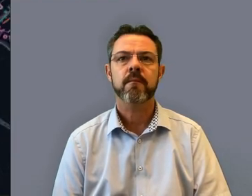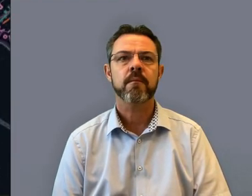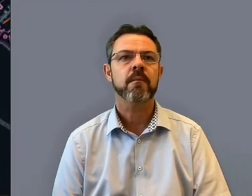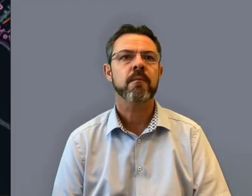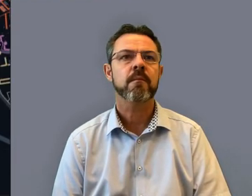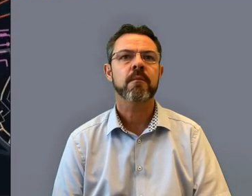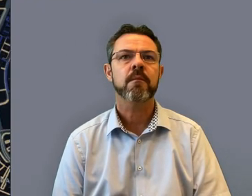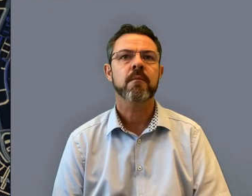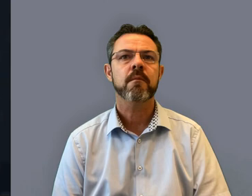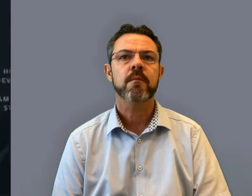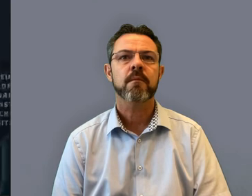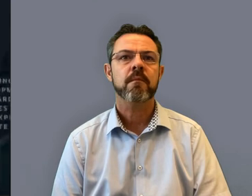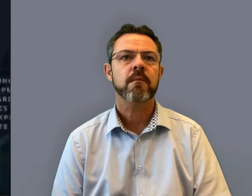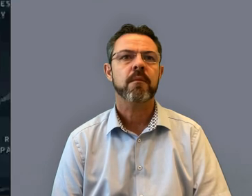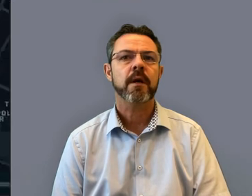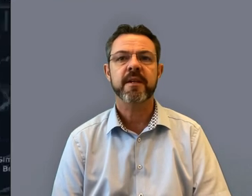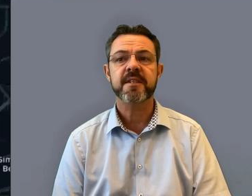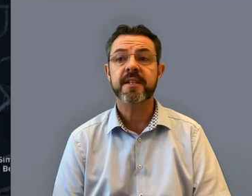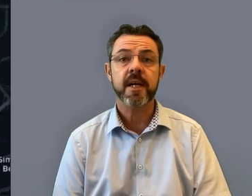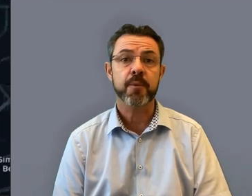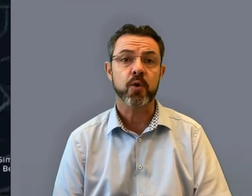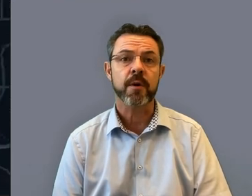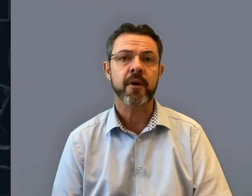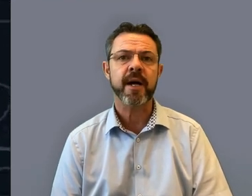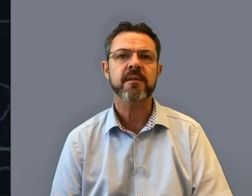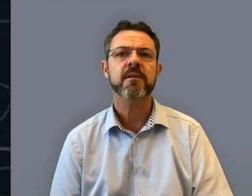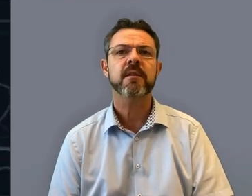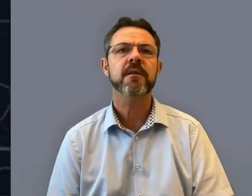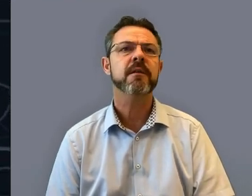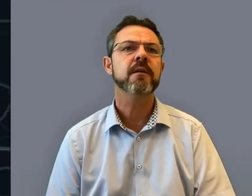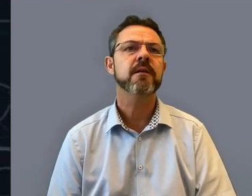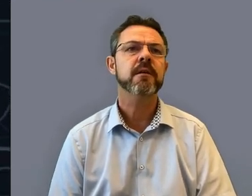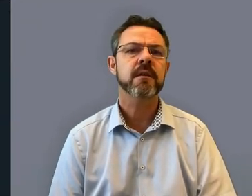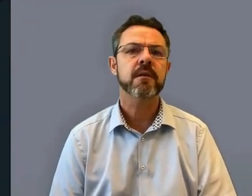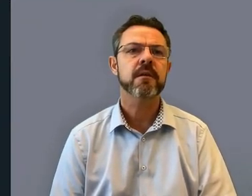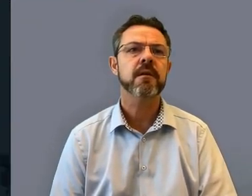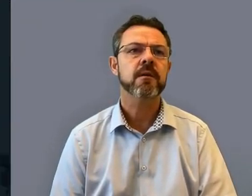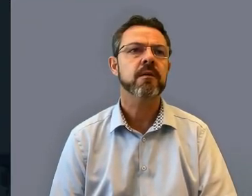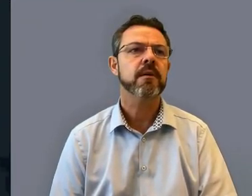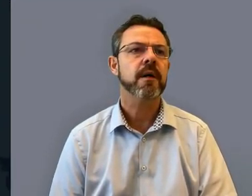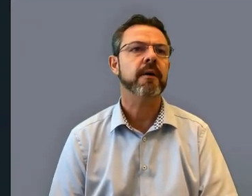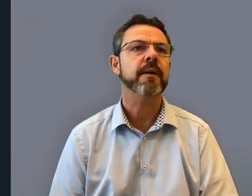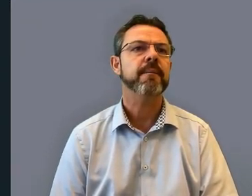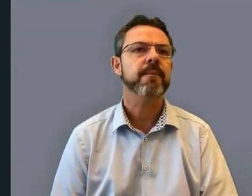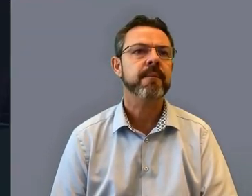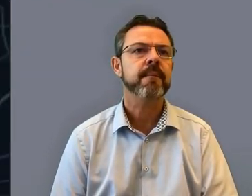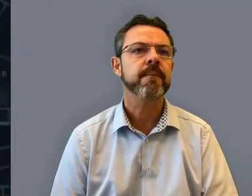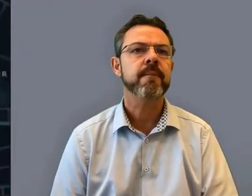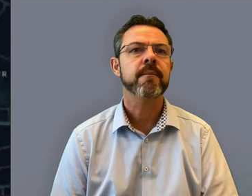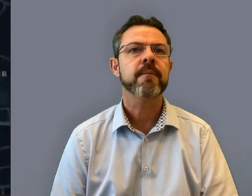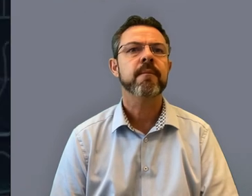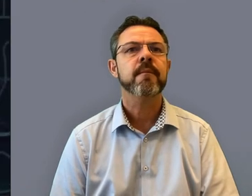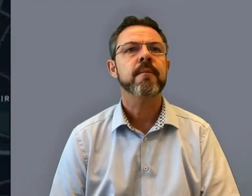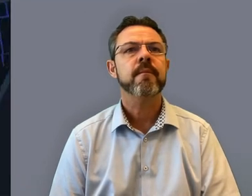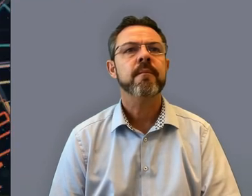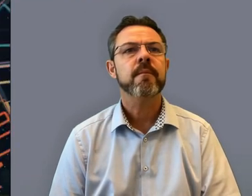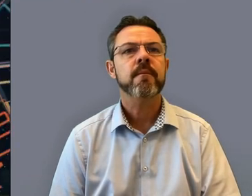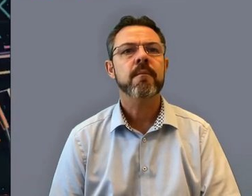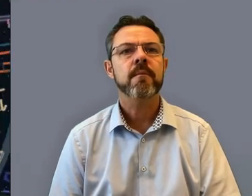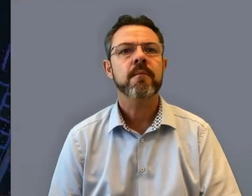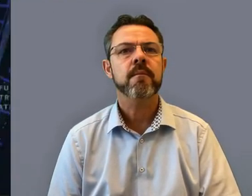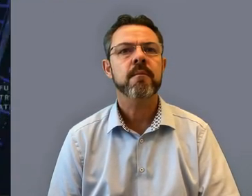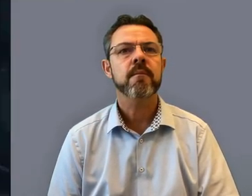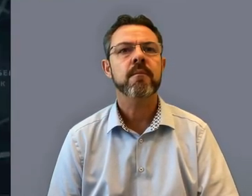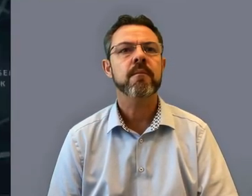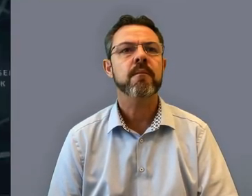area and then we will say, okay, this is the Singapore area. All right. Yeah, this is Singapore. Yeah, okay. Contents. And this